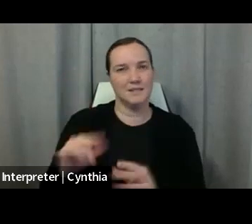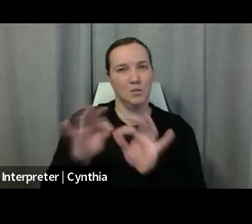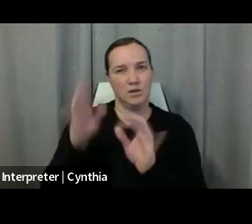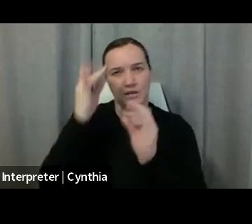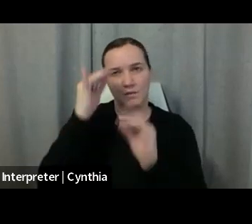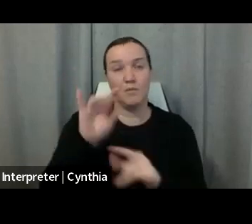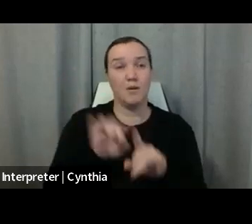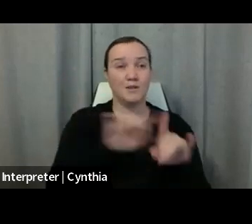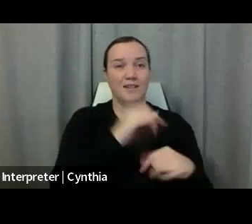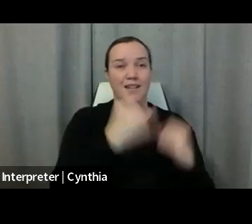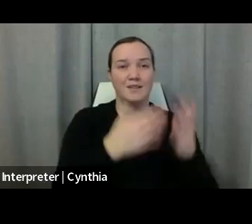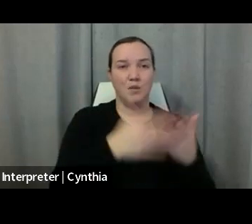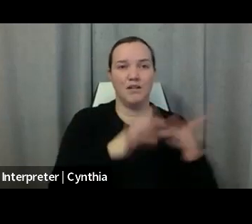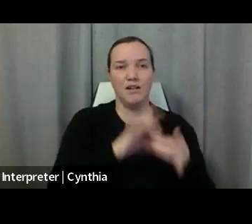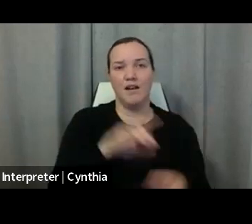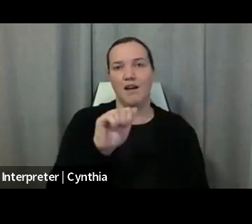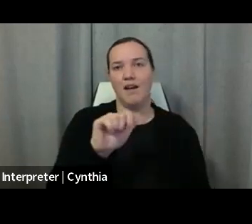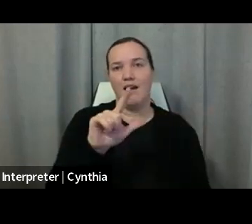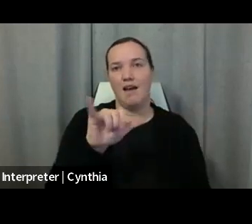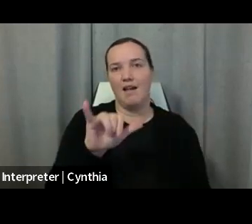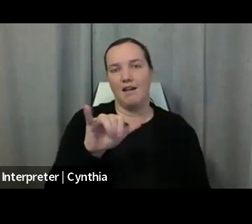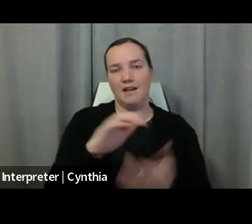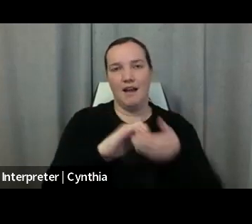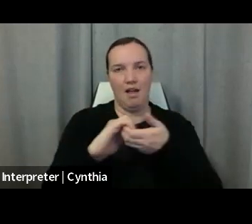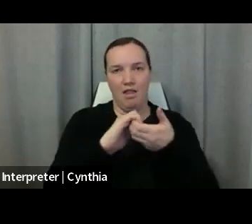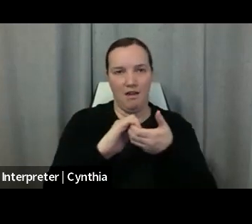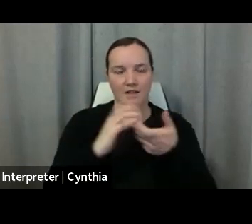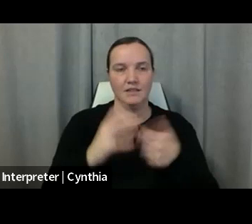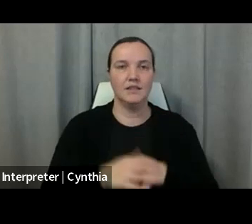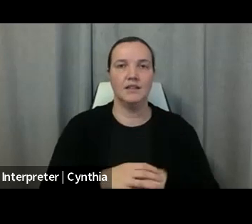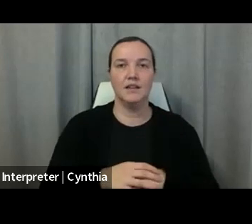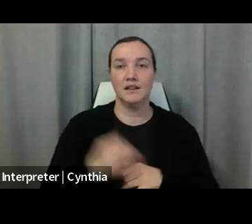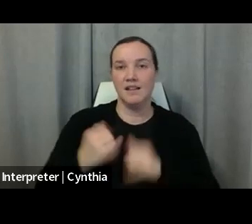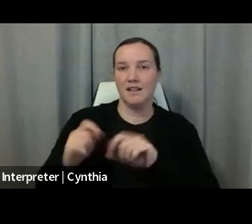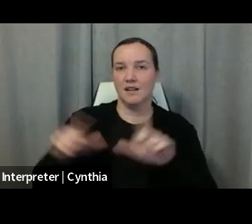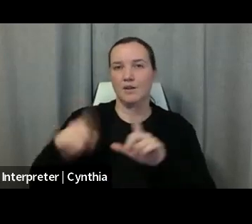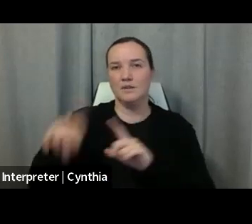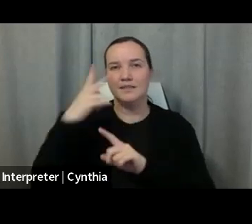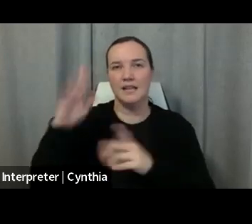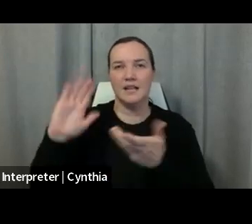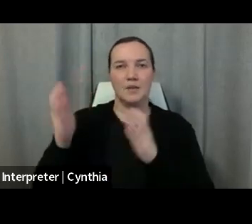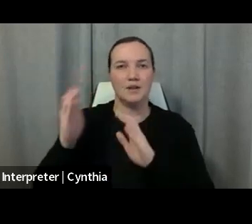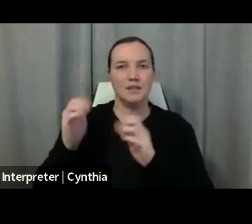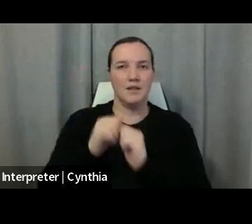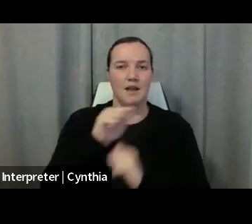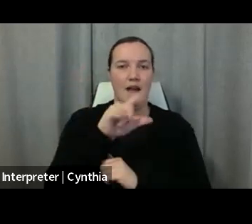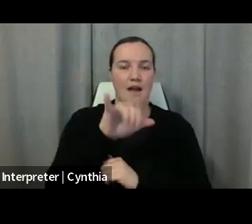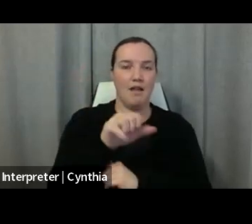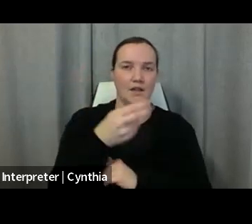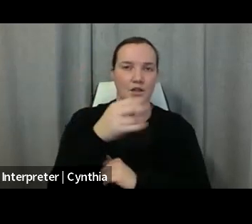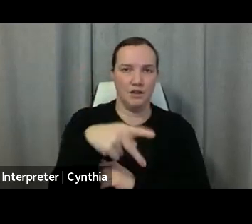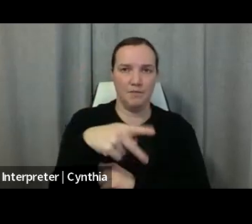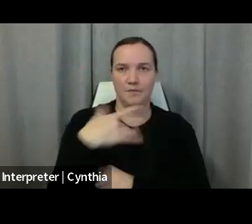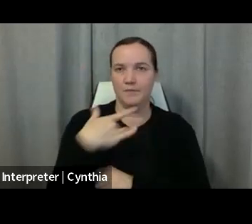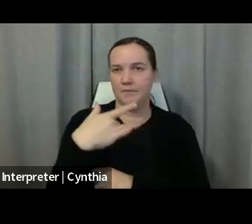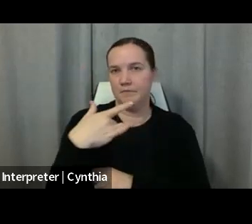piece about allyship, right? And you'll see in the deck, even if we don't get to it today, you'll see the comparison between allyship, which is usually traditional, kind